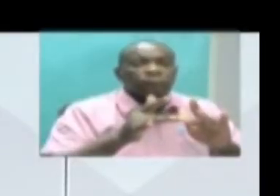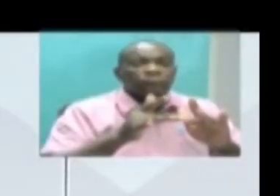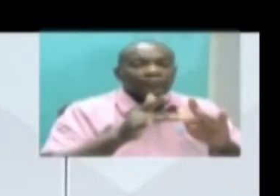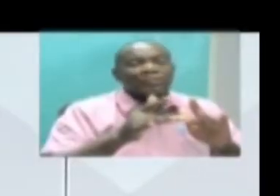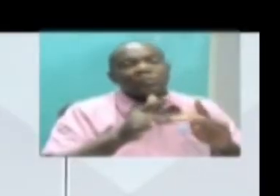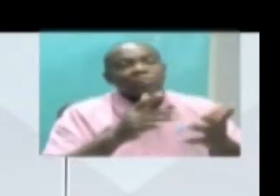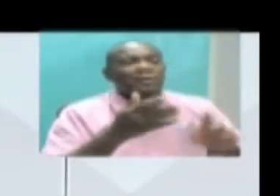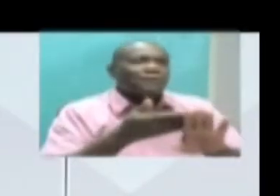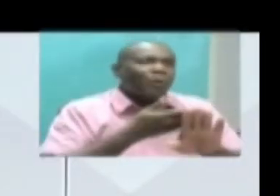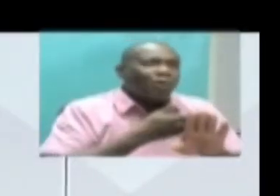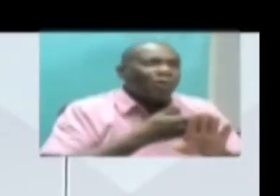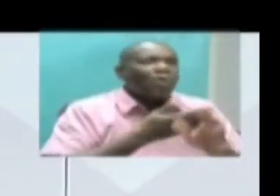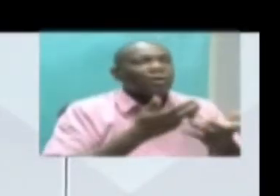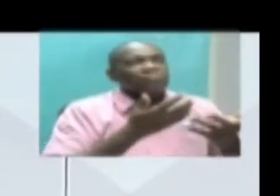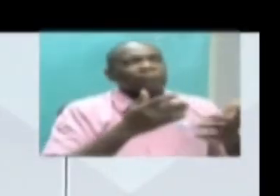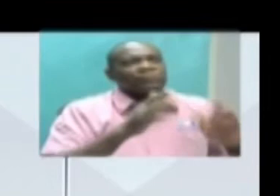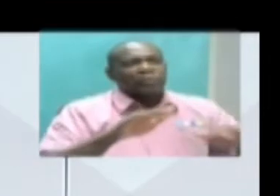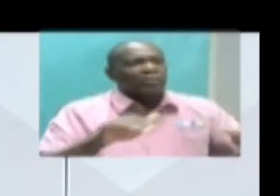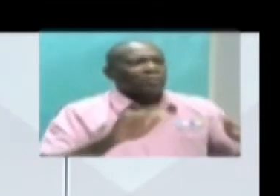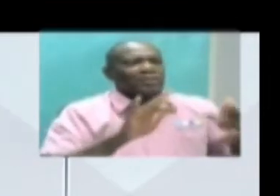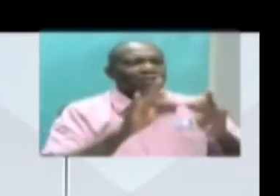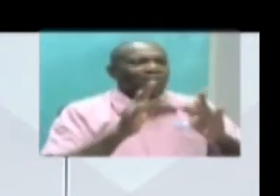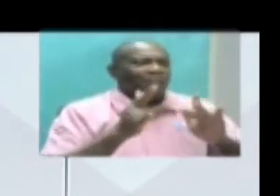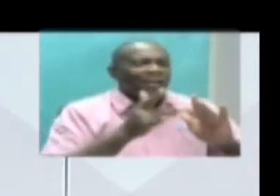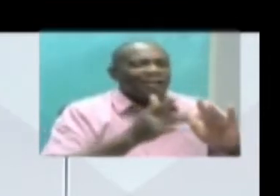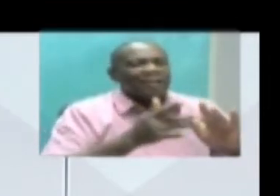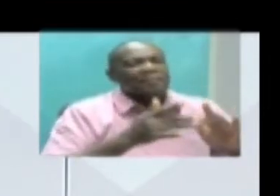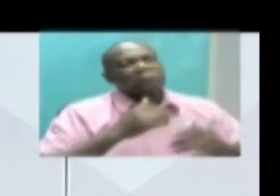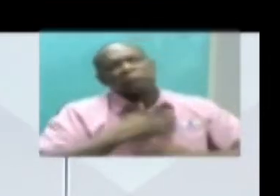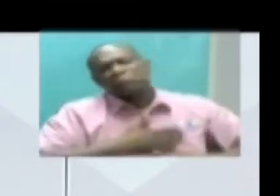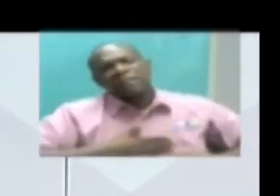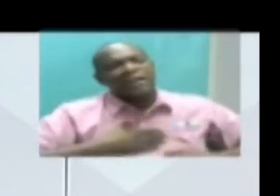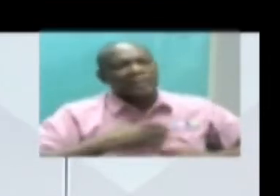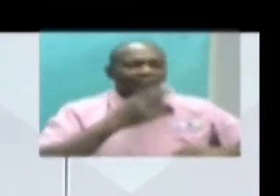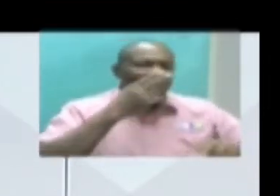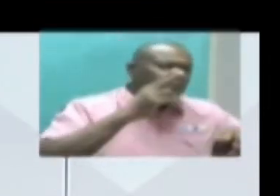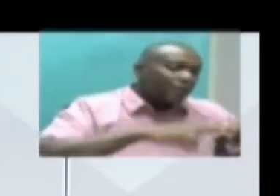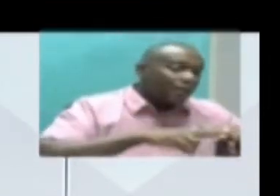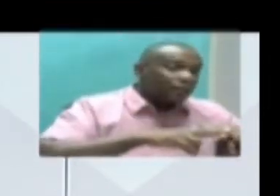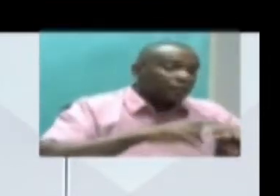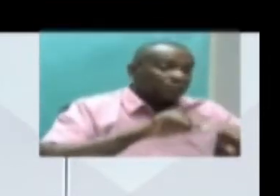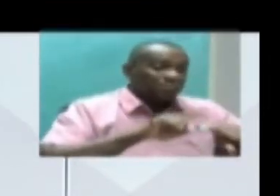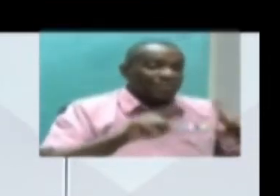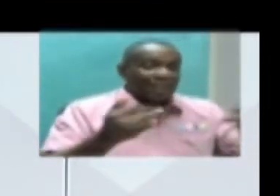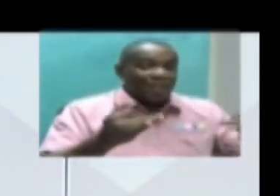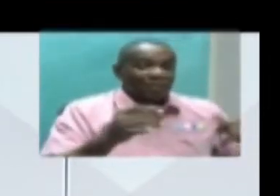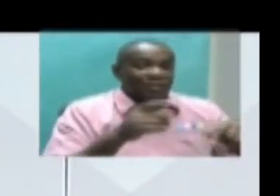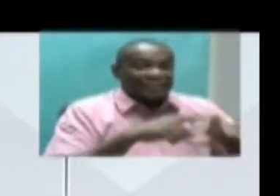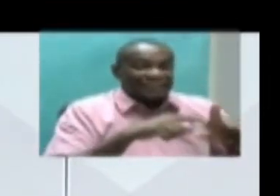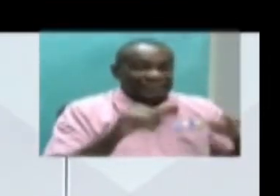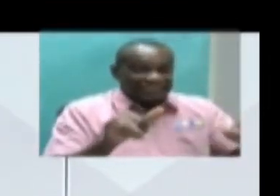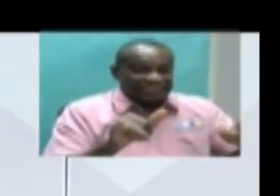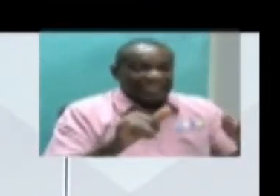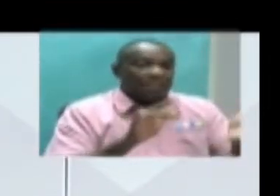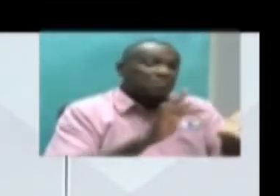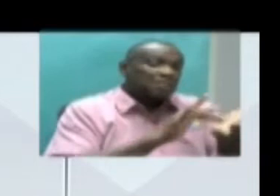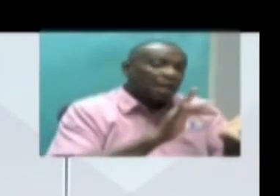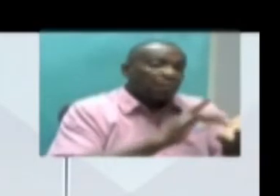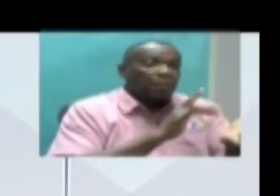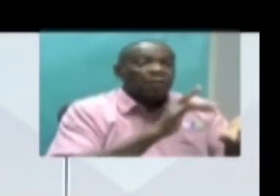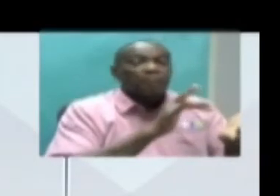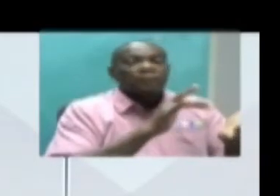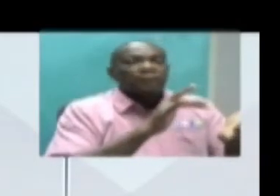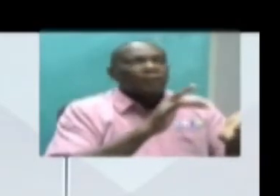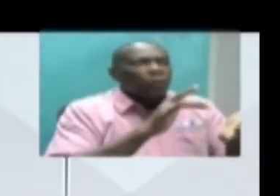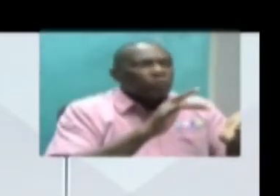right, for playing. But now the same device, the same mechanism that they're using to learn is what they're also using to play. And I think that